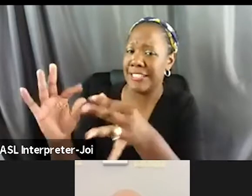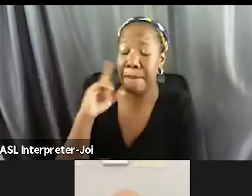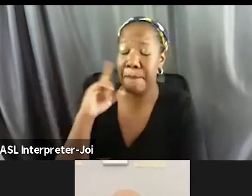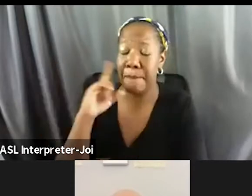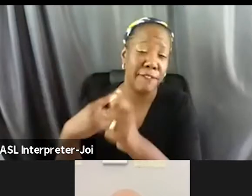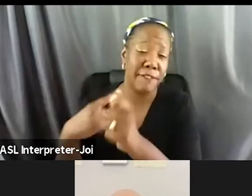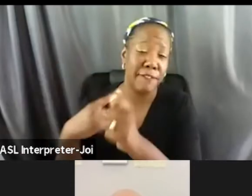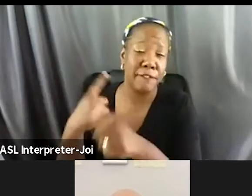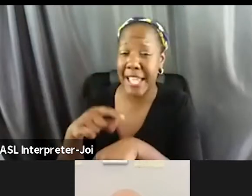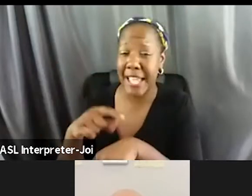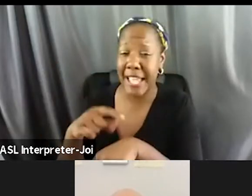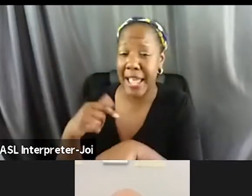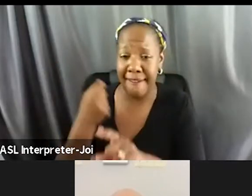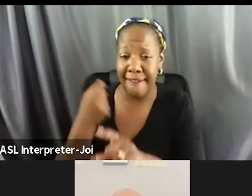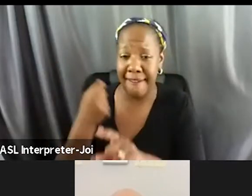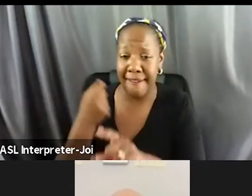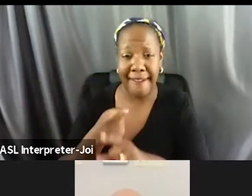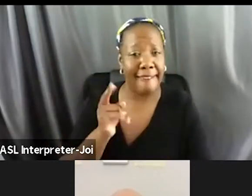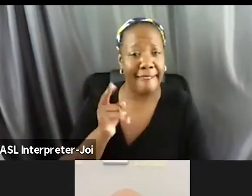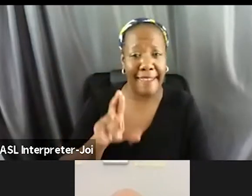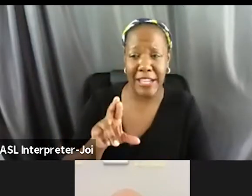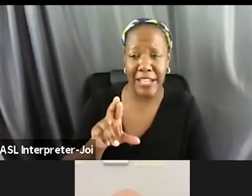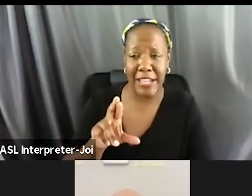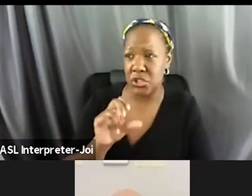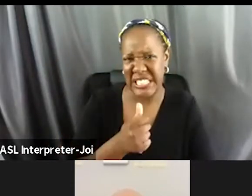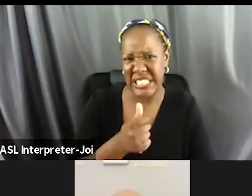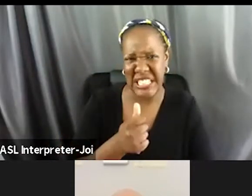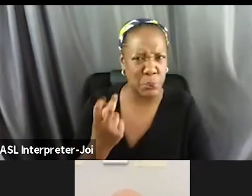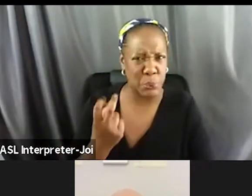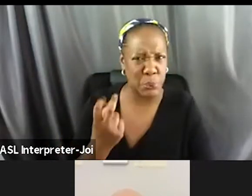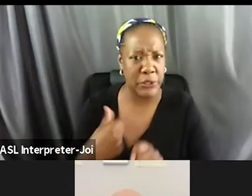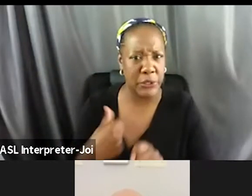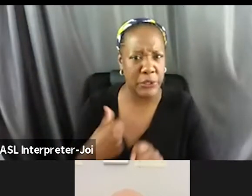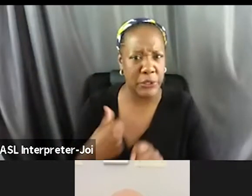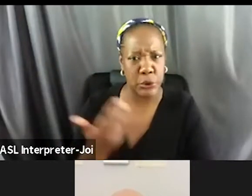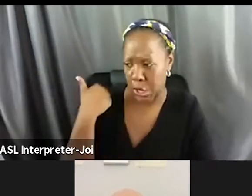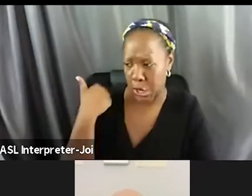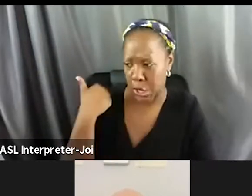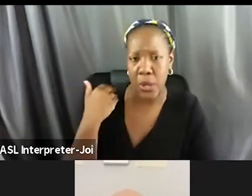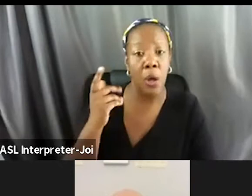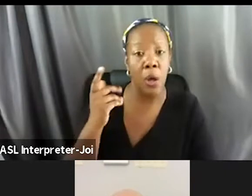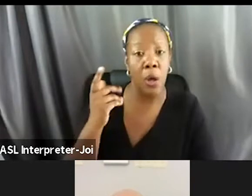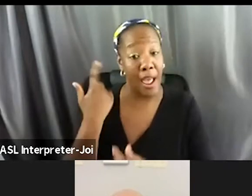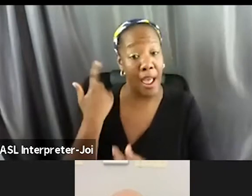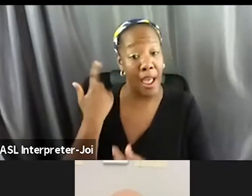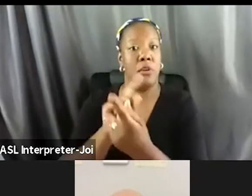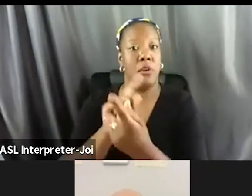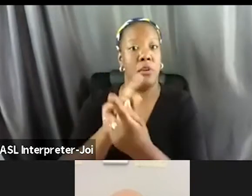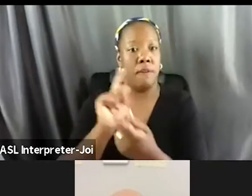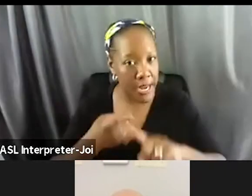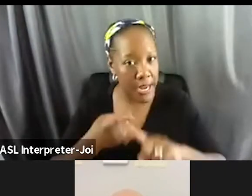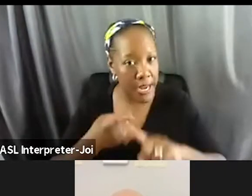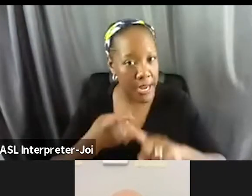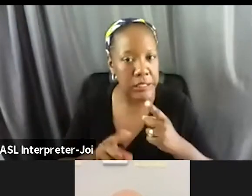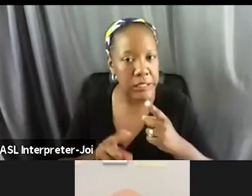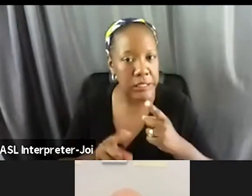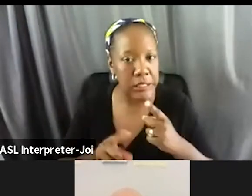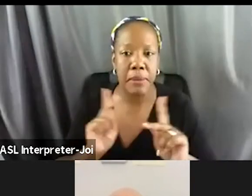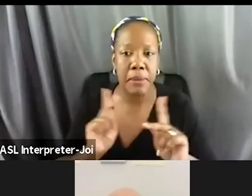12, 10, 11 years ago, when people would see me, especially friends, they would feel,